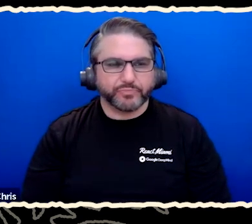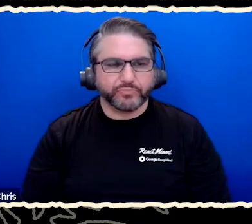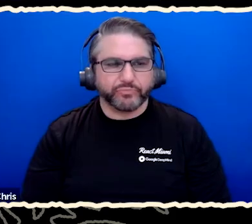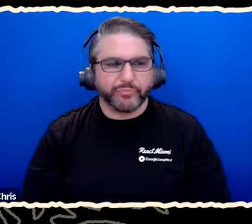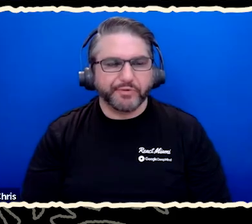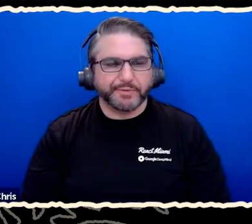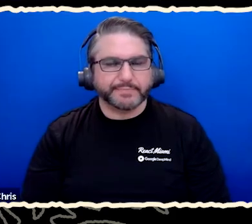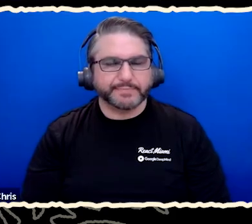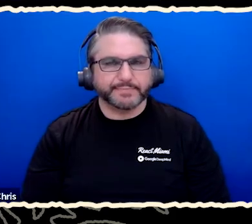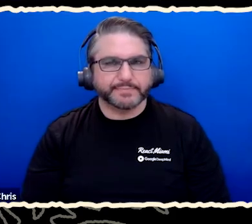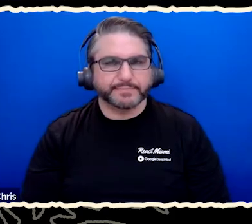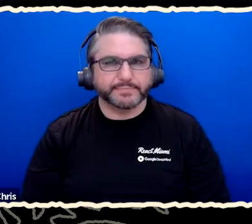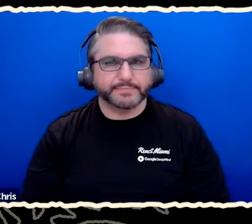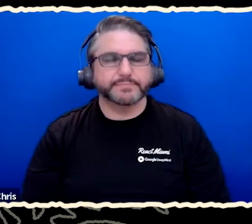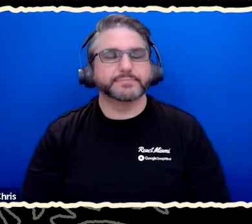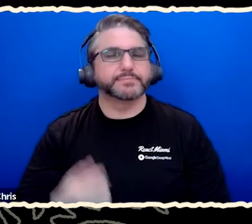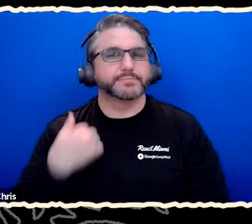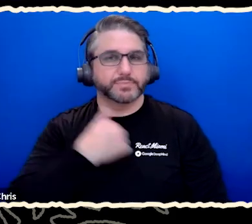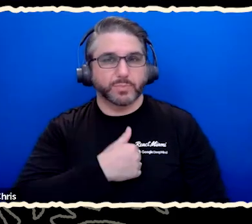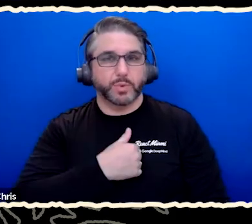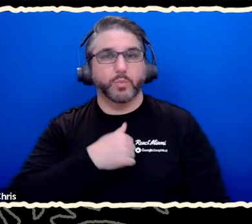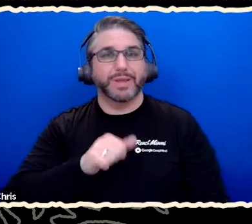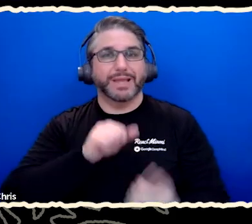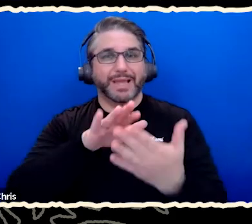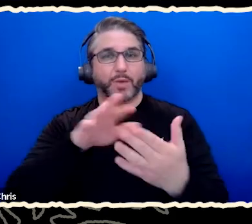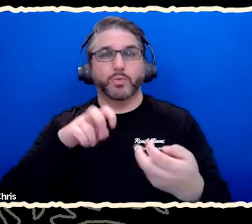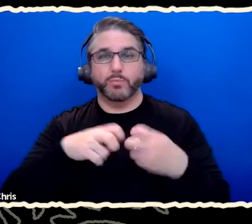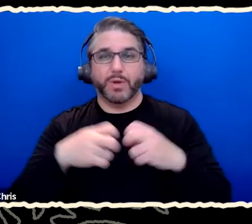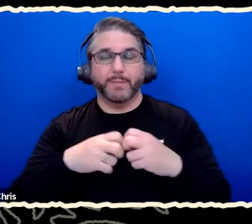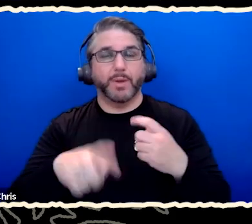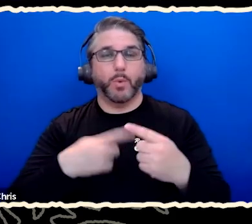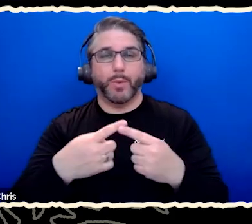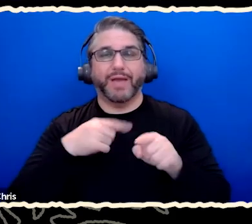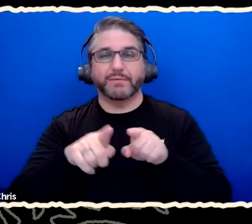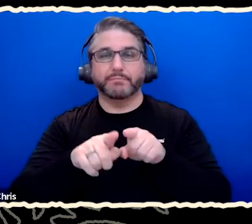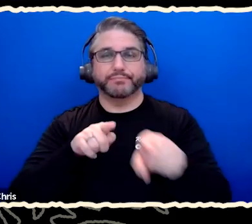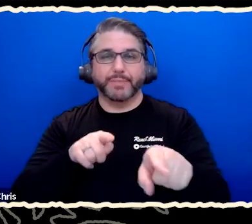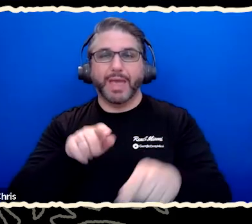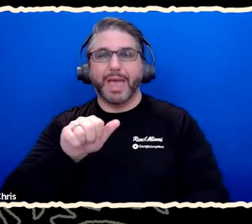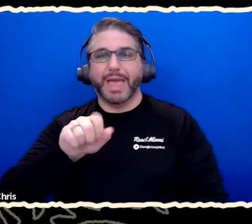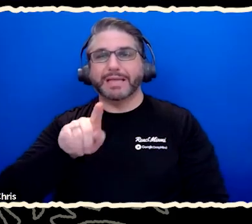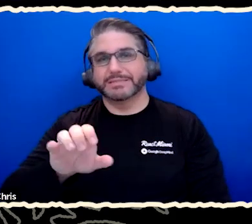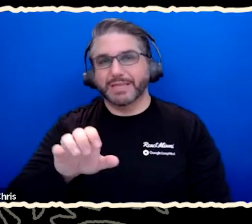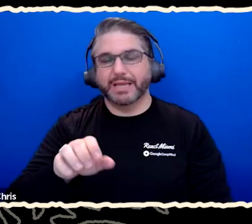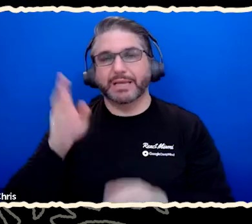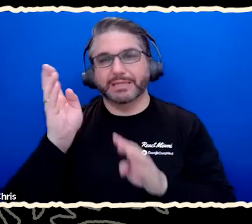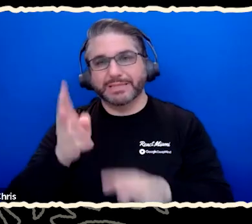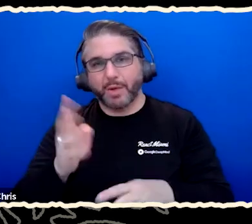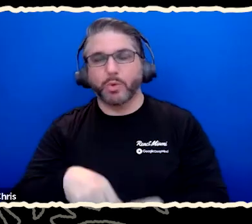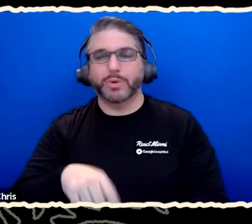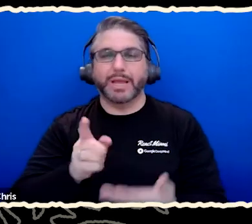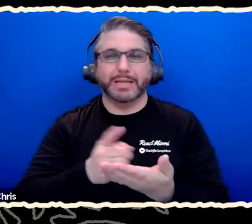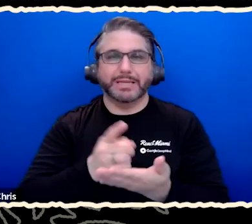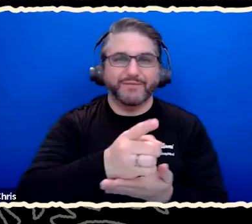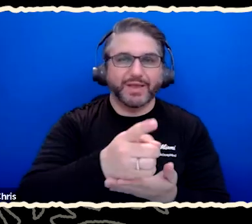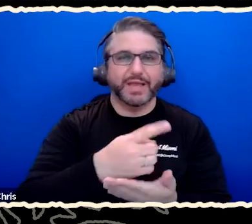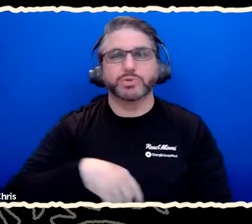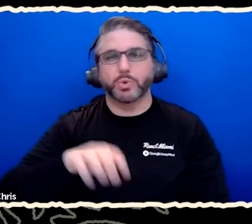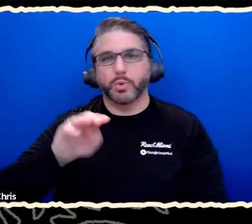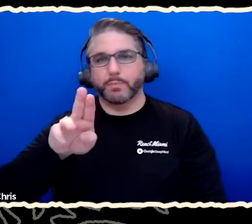And we encounter these problems whenever we do async data loading, or async navigation, or async